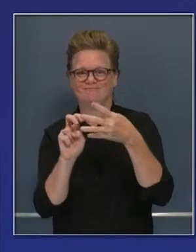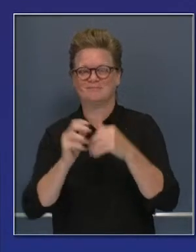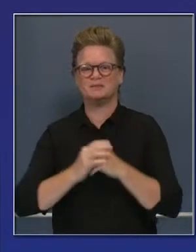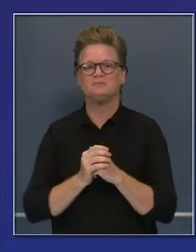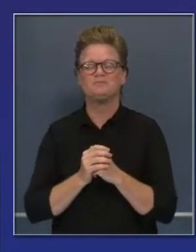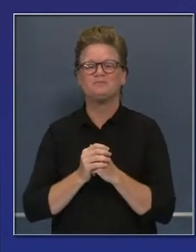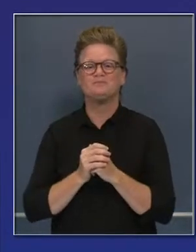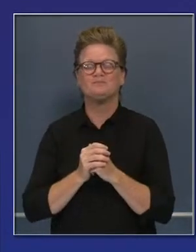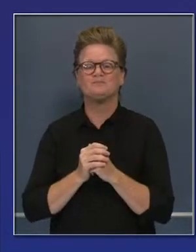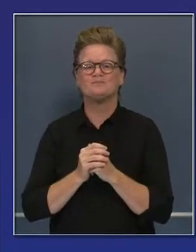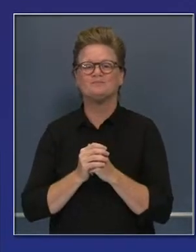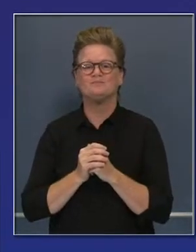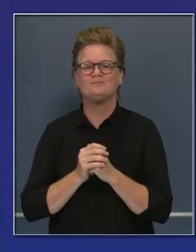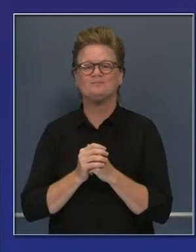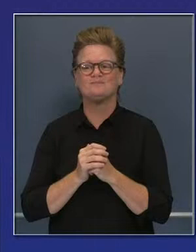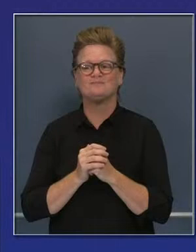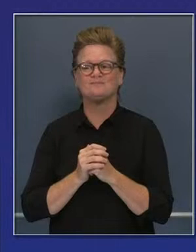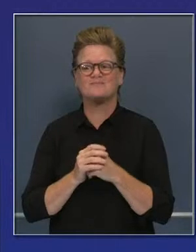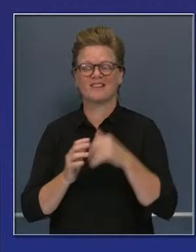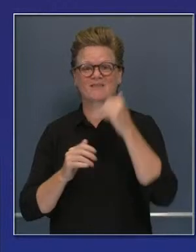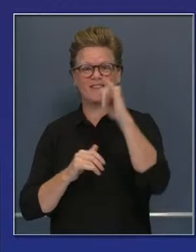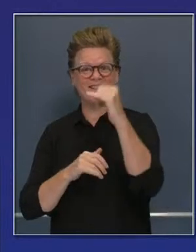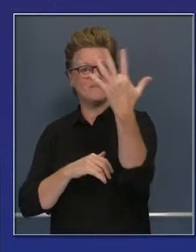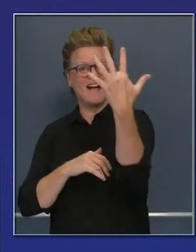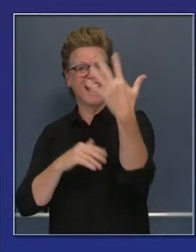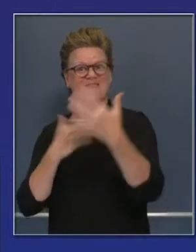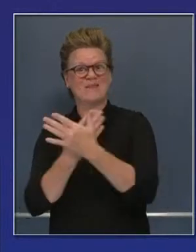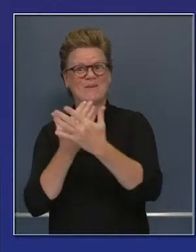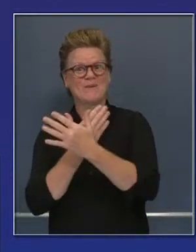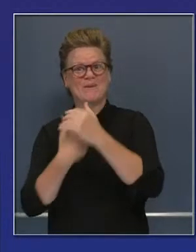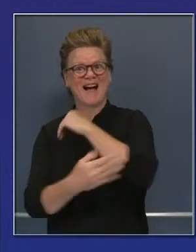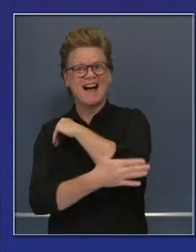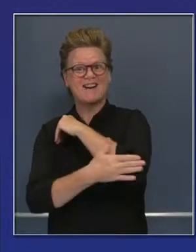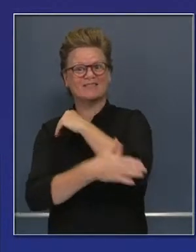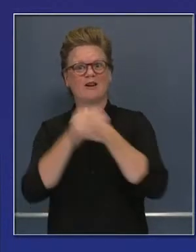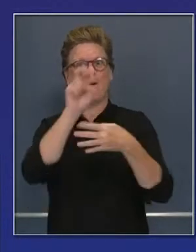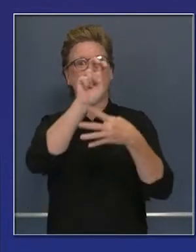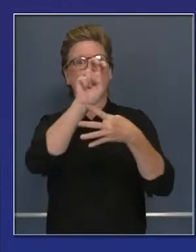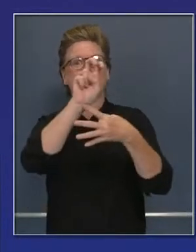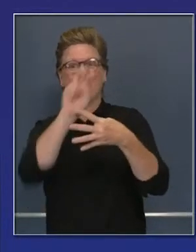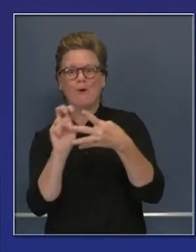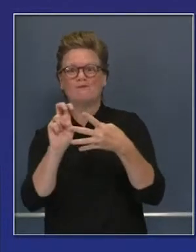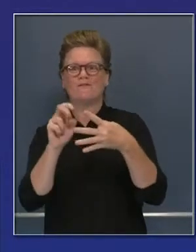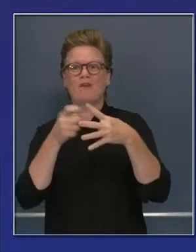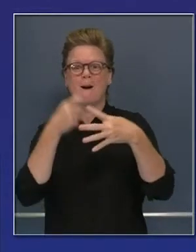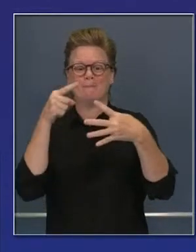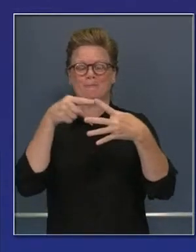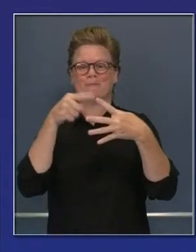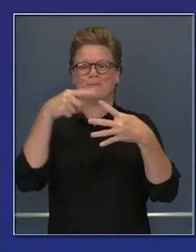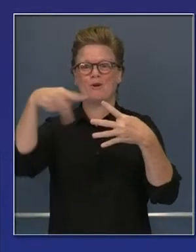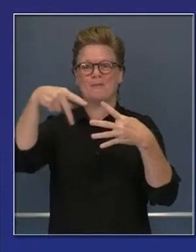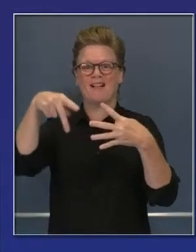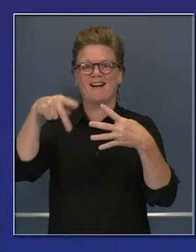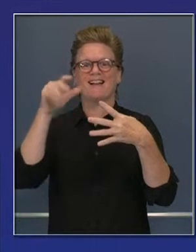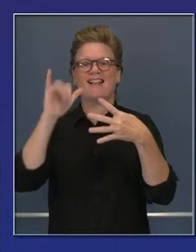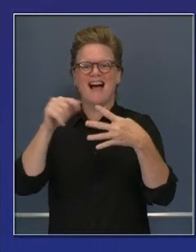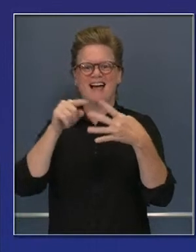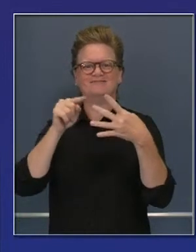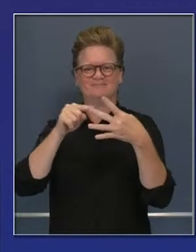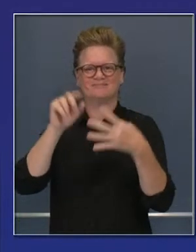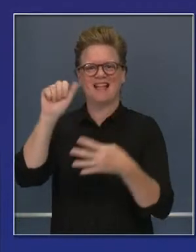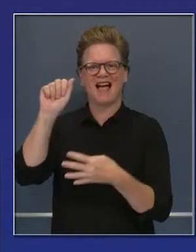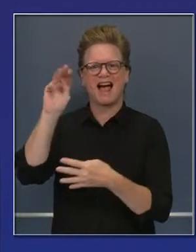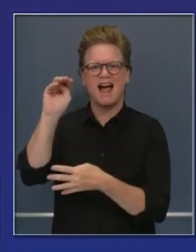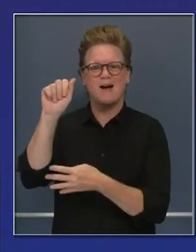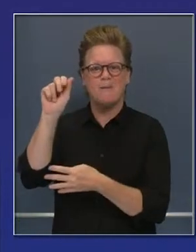that moved to red, it's 5 counties, as I said: Amador, Orange, Placer, Santa Clara, and Santa Cruz